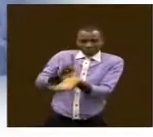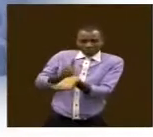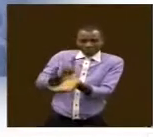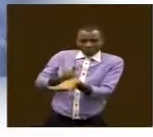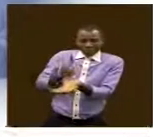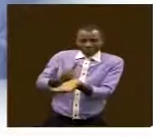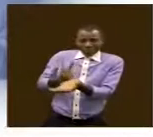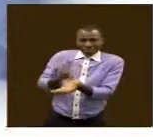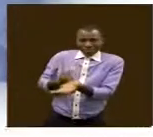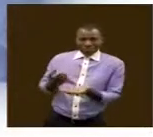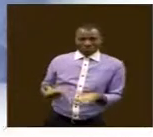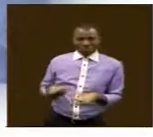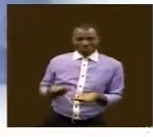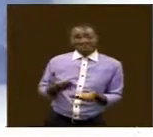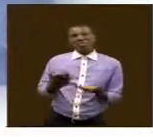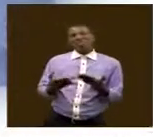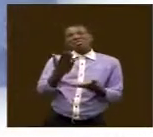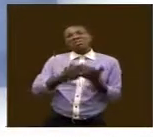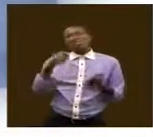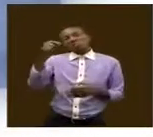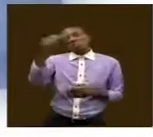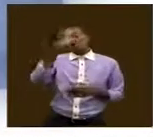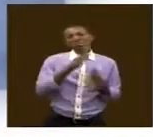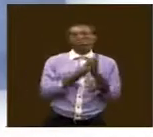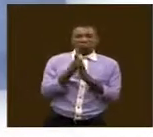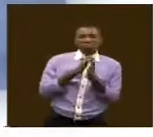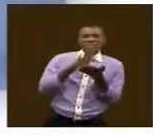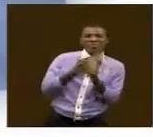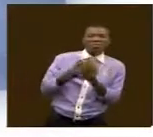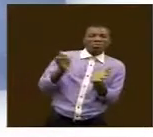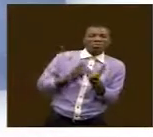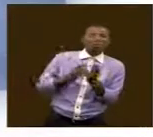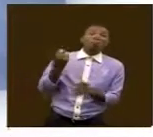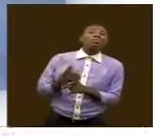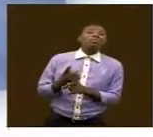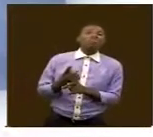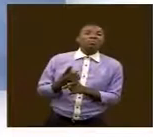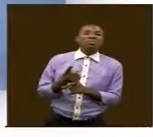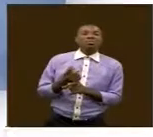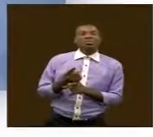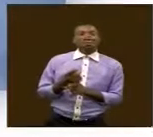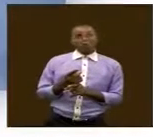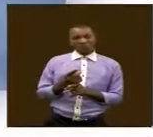which I know most of you want to become medical doctors.